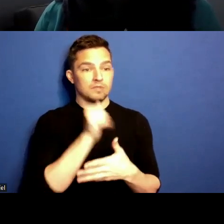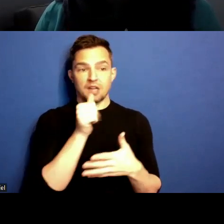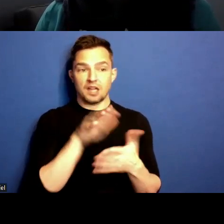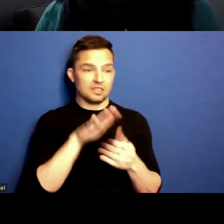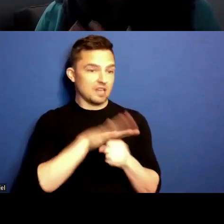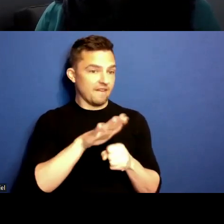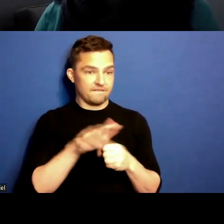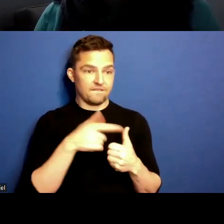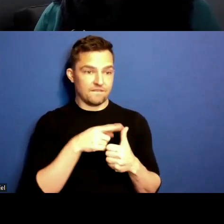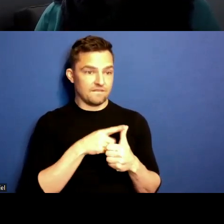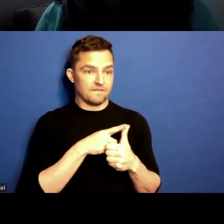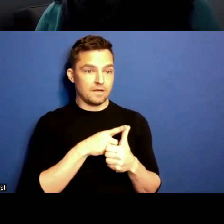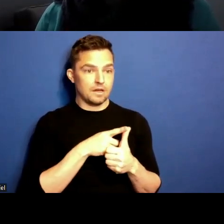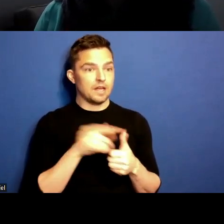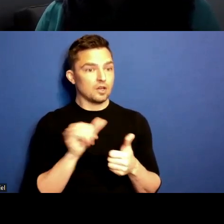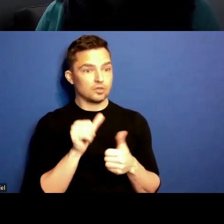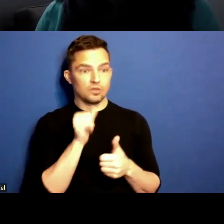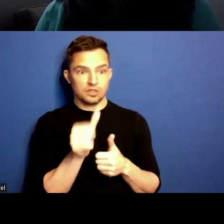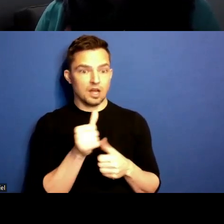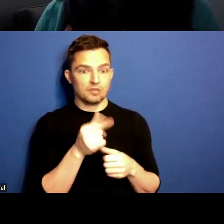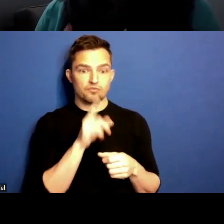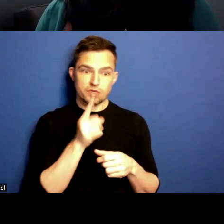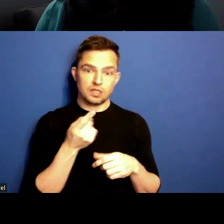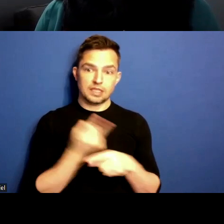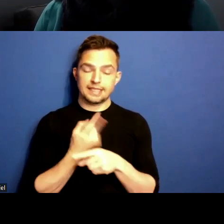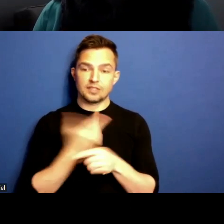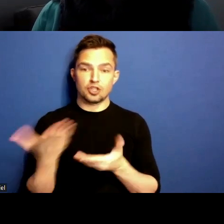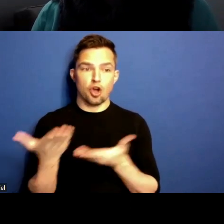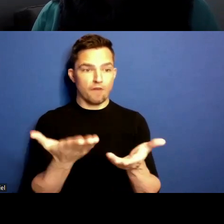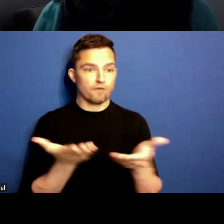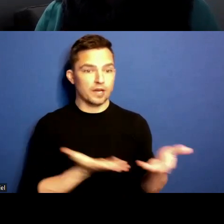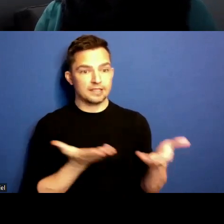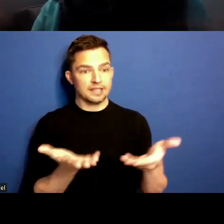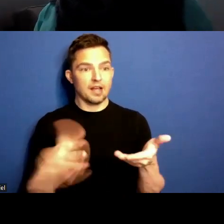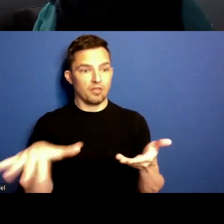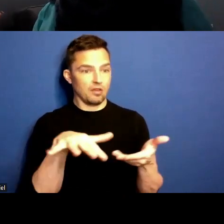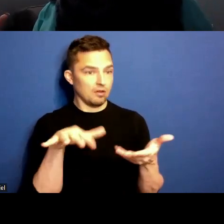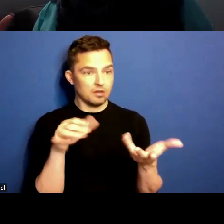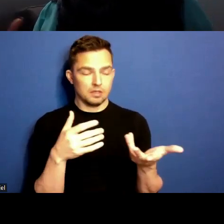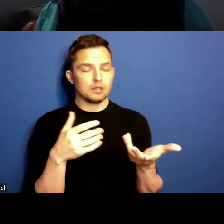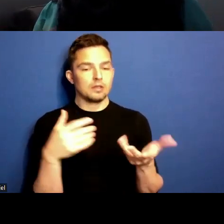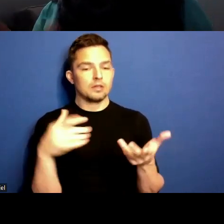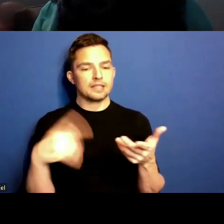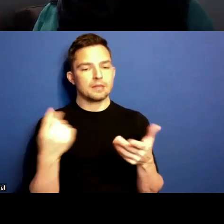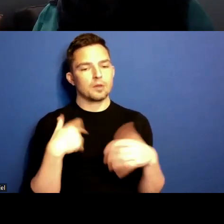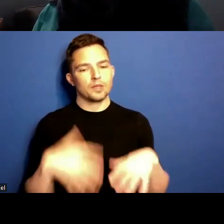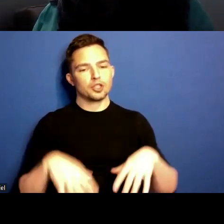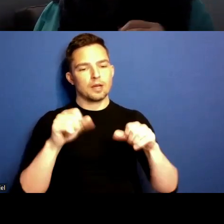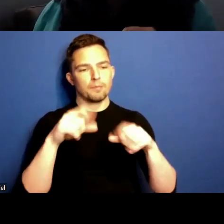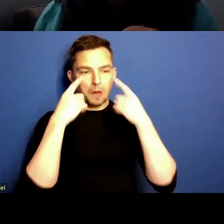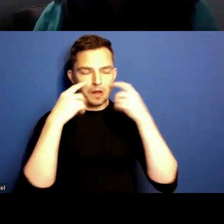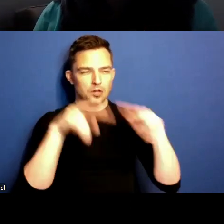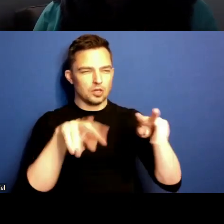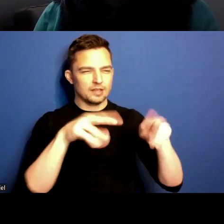And number two, there's no real consistent offerings. And that's certainly what we found as we kind of took a look at the